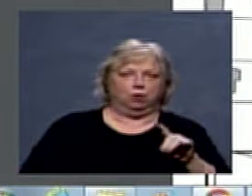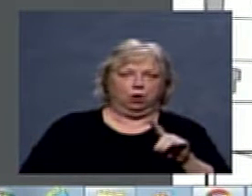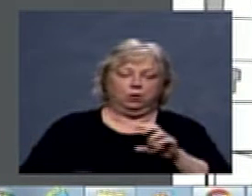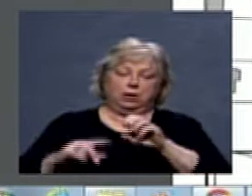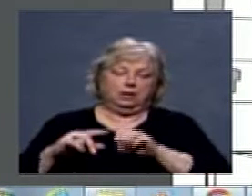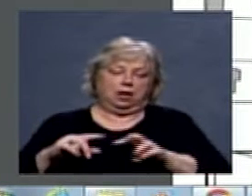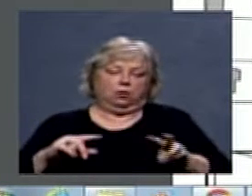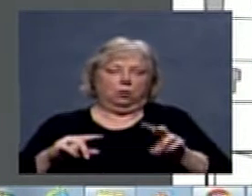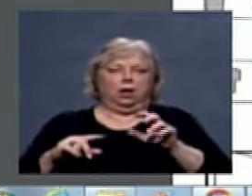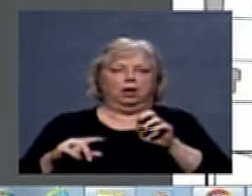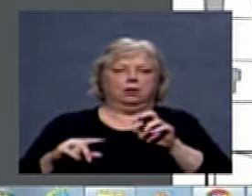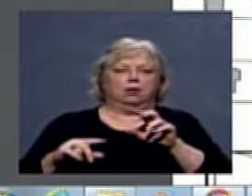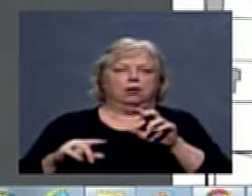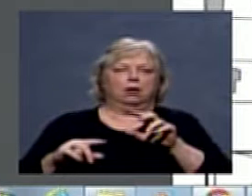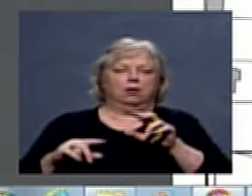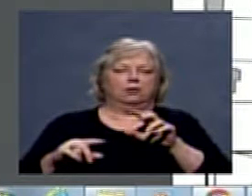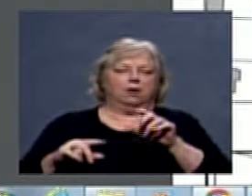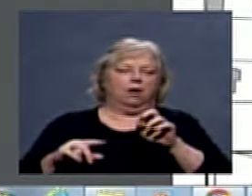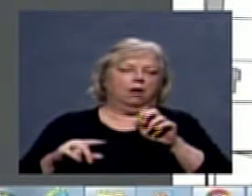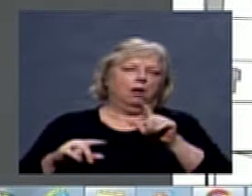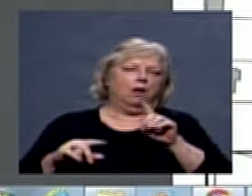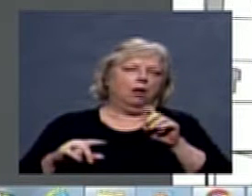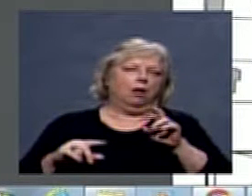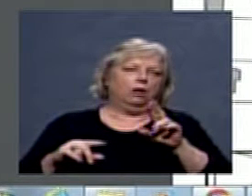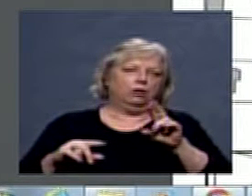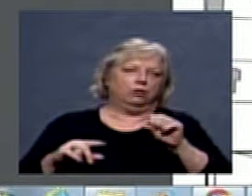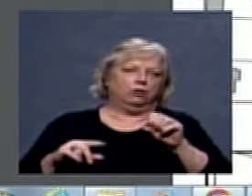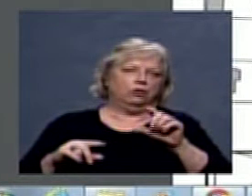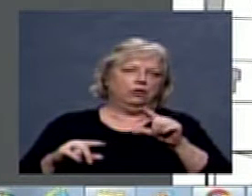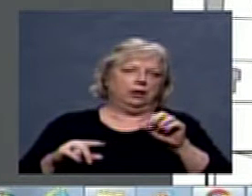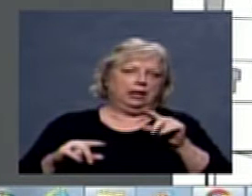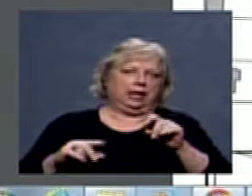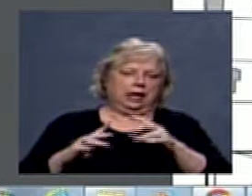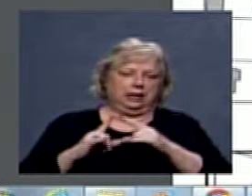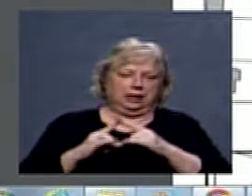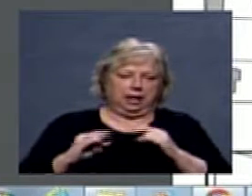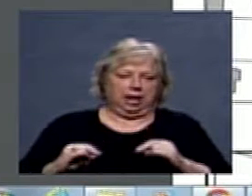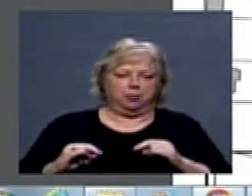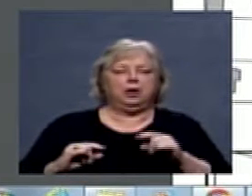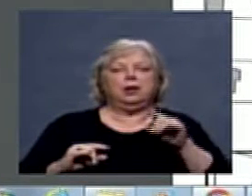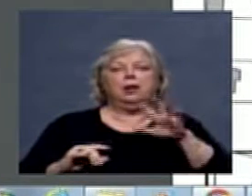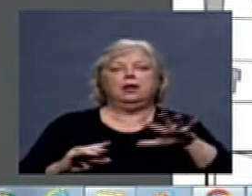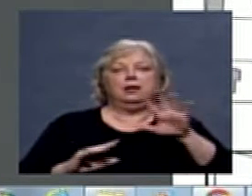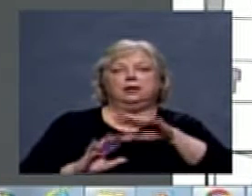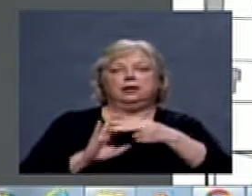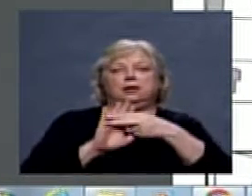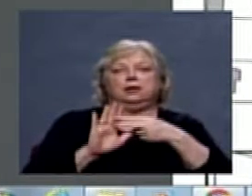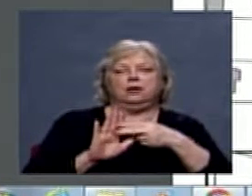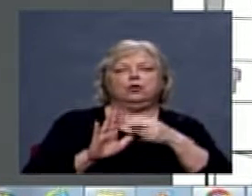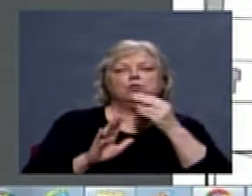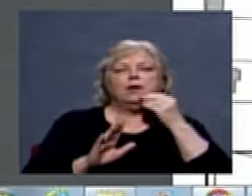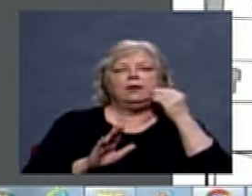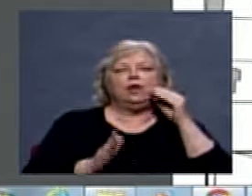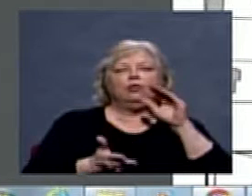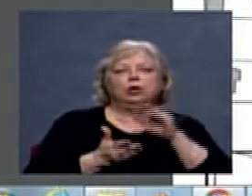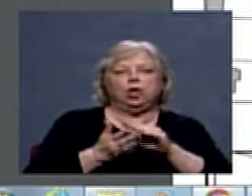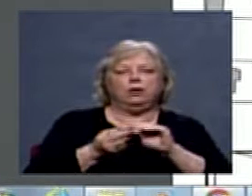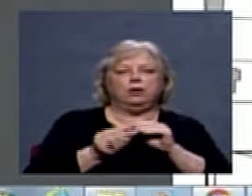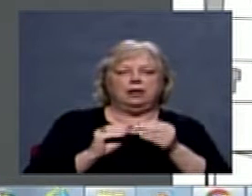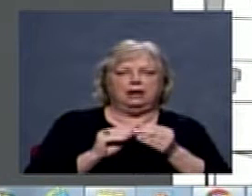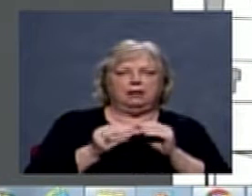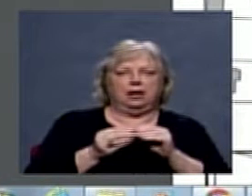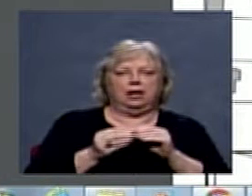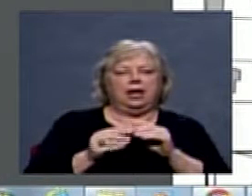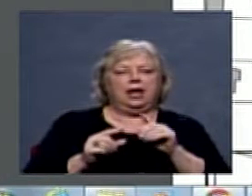southwest. The city's future land use plan designates this property as residential low density. The requested R4 zoning does not require an amendment